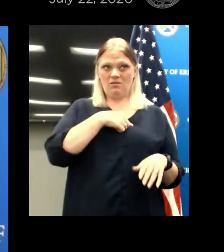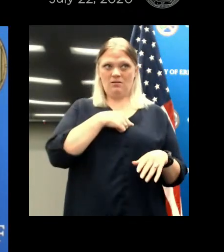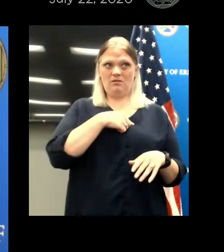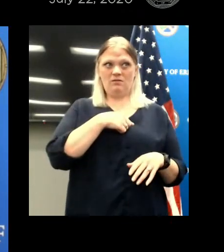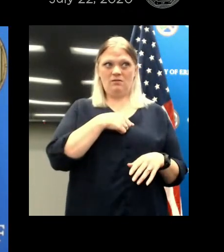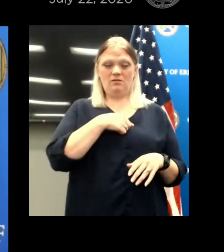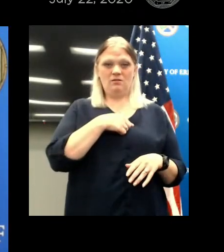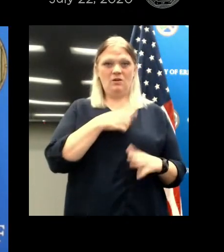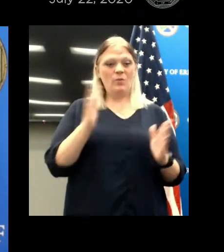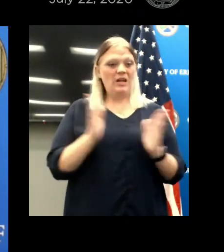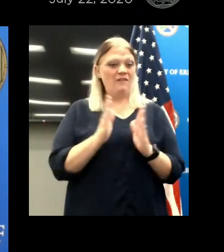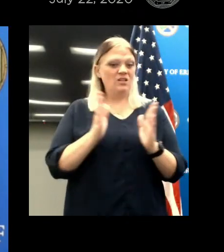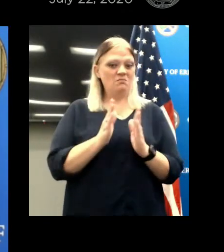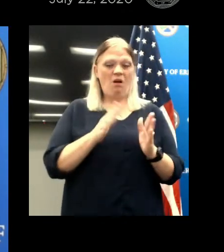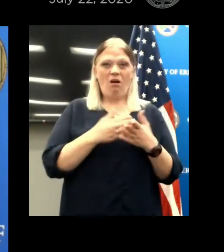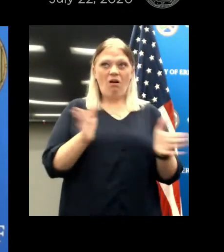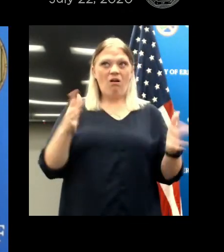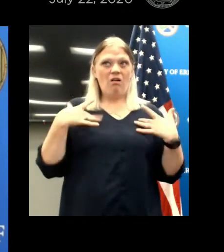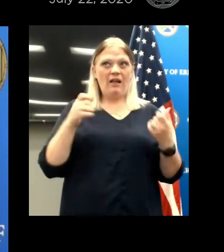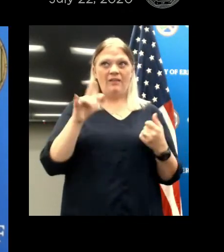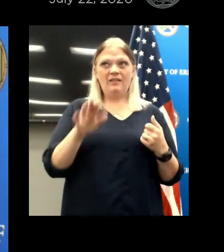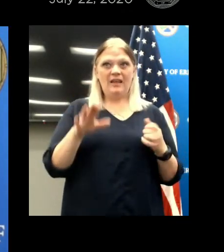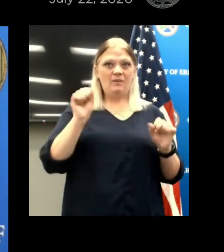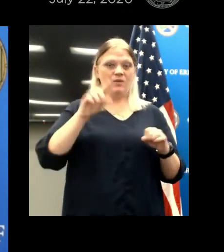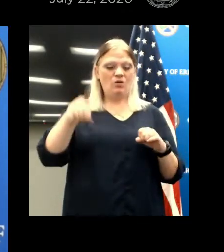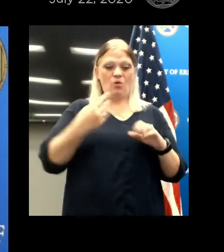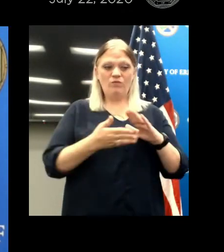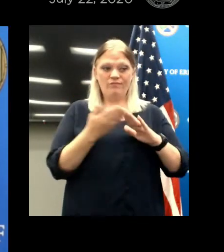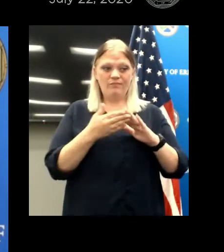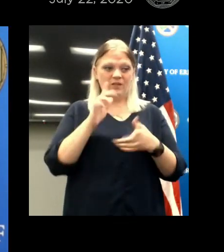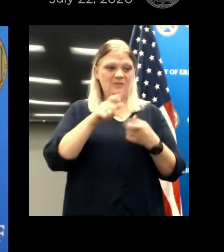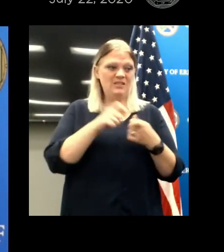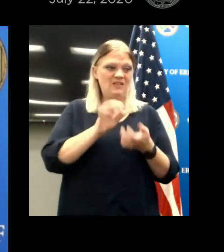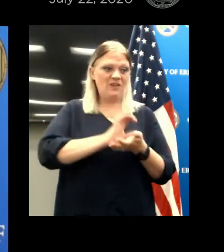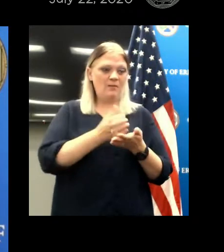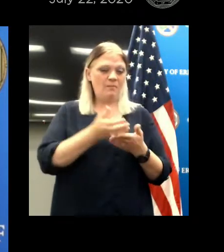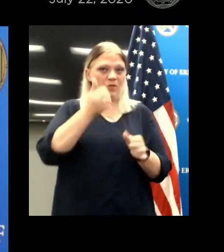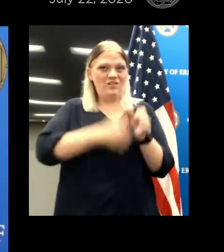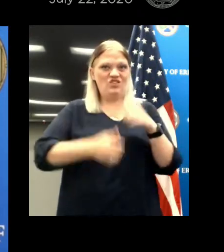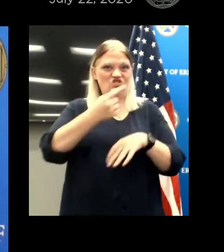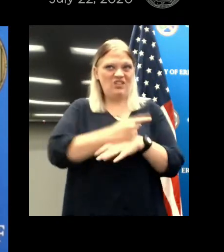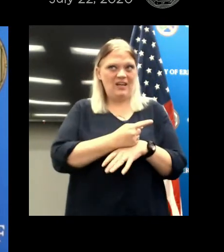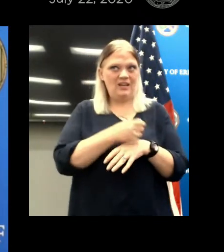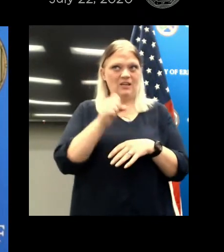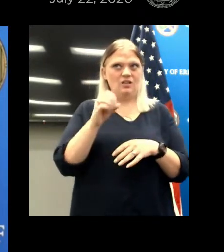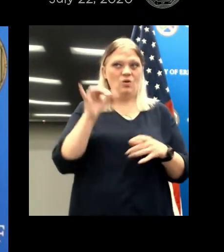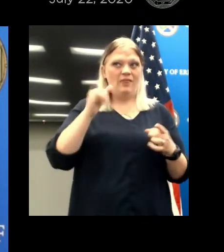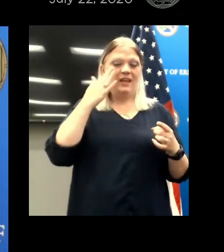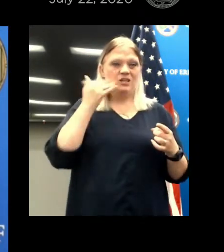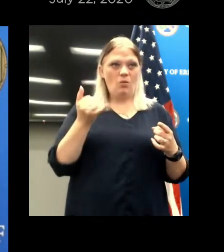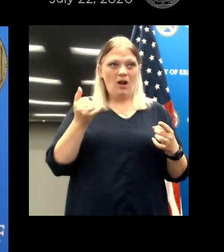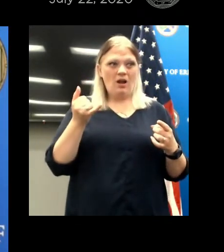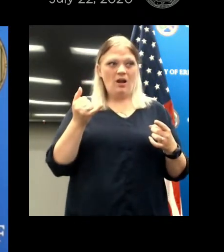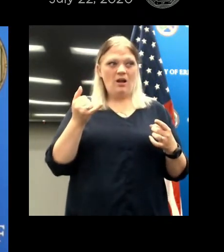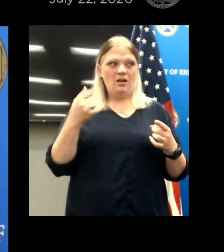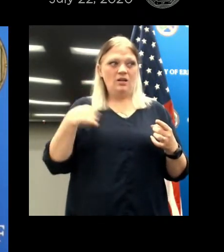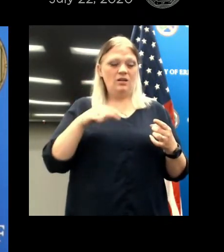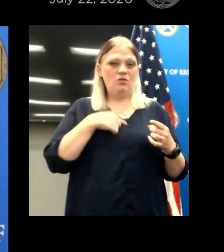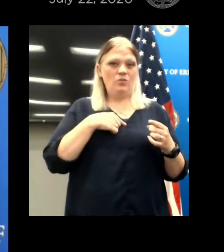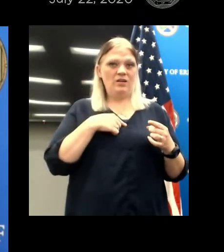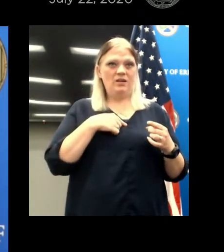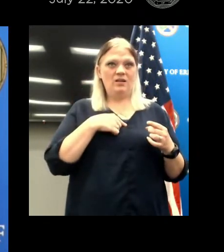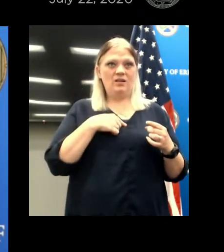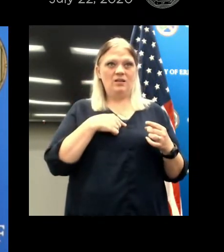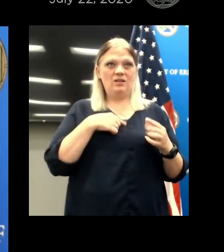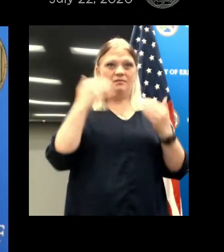have a small public health lab, and we can only run a certain number of tests per day, and so that's why we cut off the number